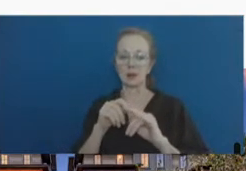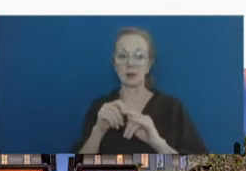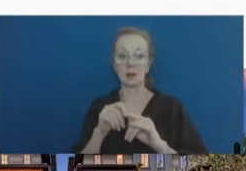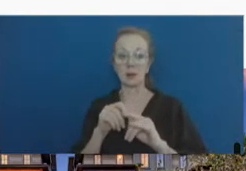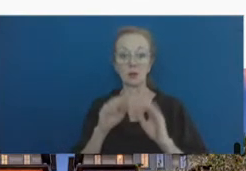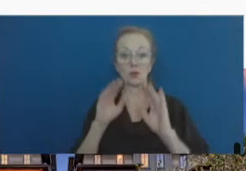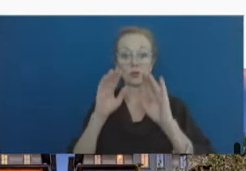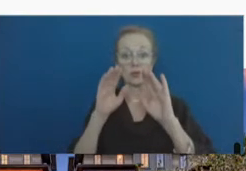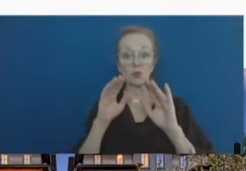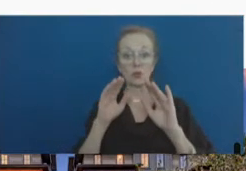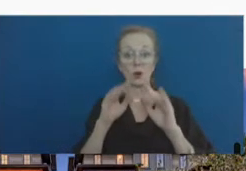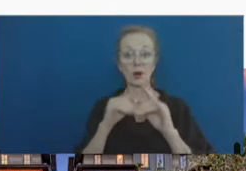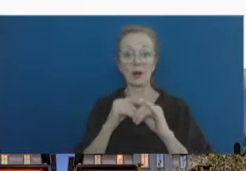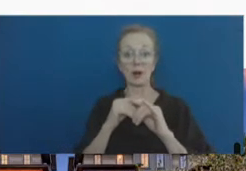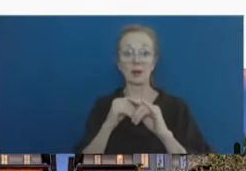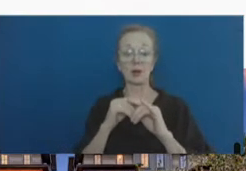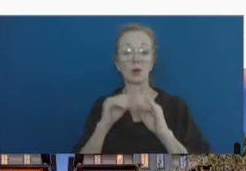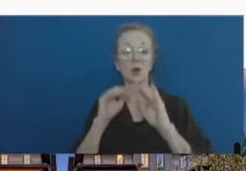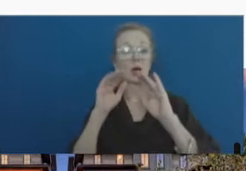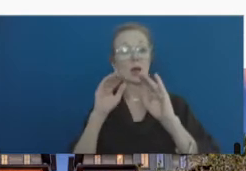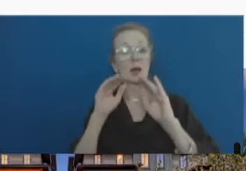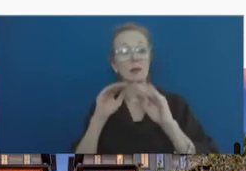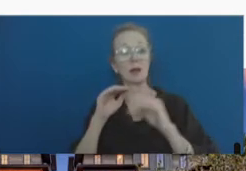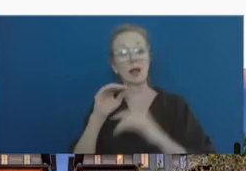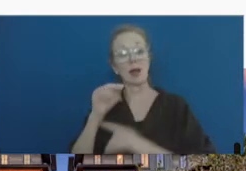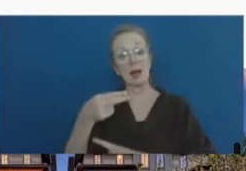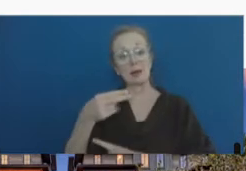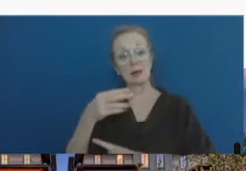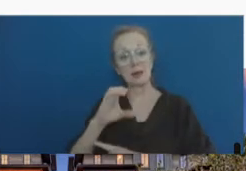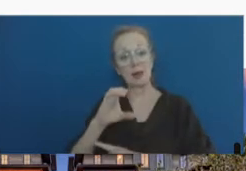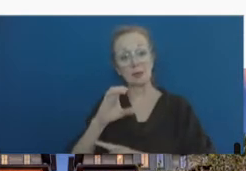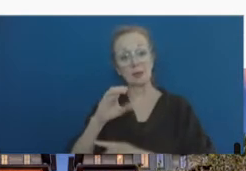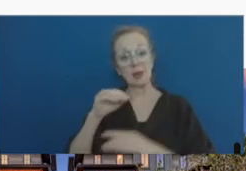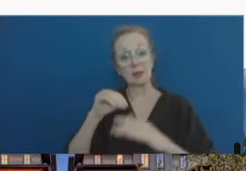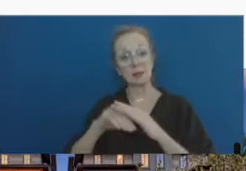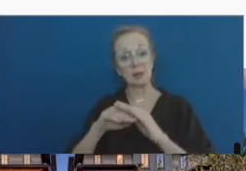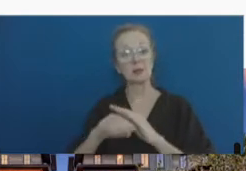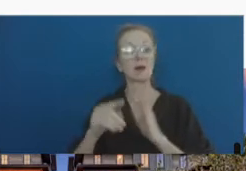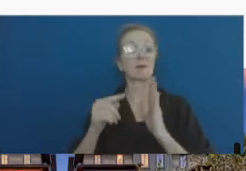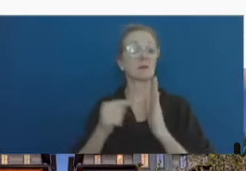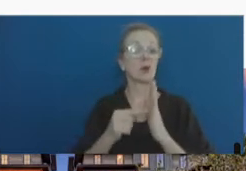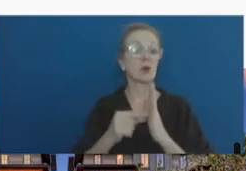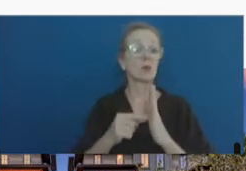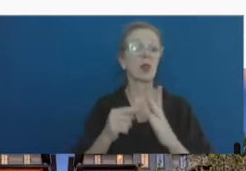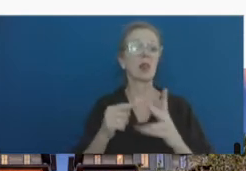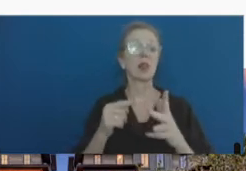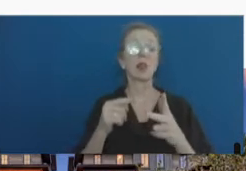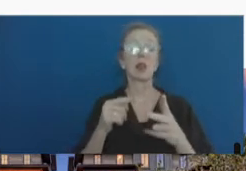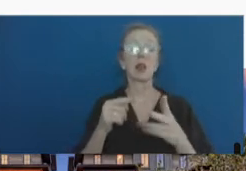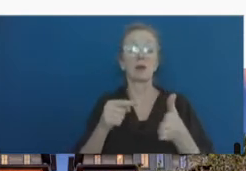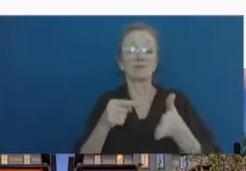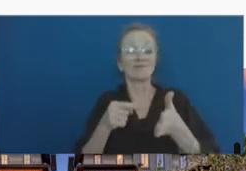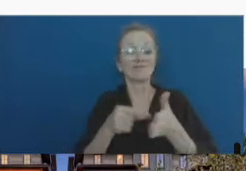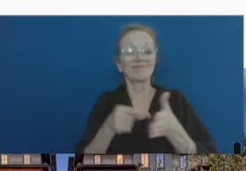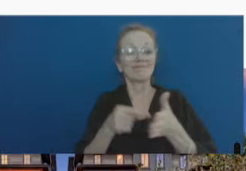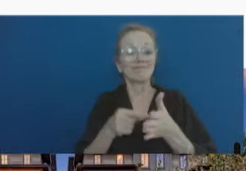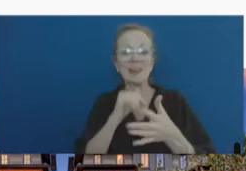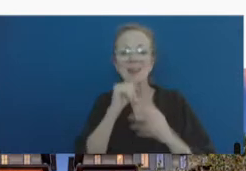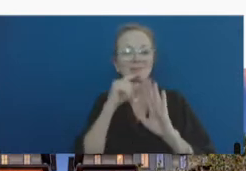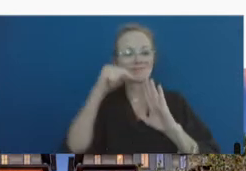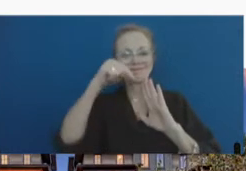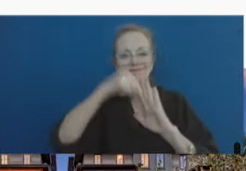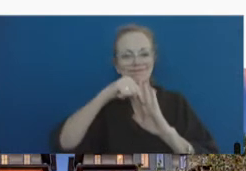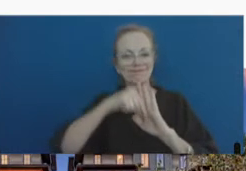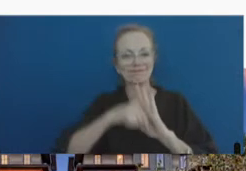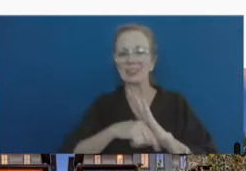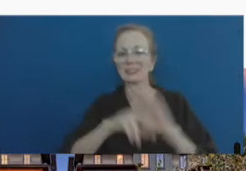certainly she's talking about handicapped, accessible and right, affordable. And so I didn't get into that because it's kind of a nuanced part